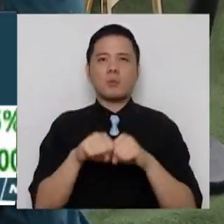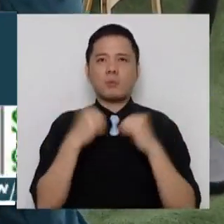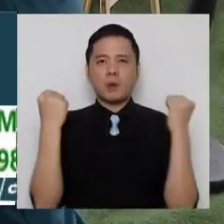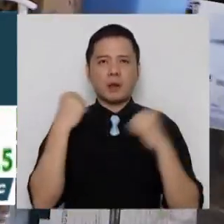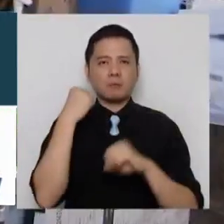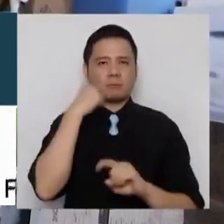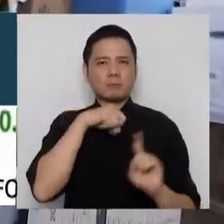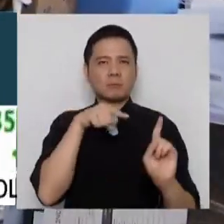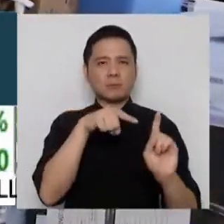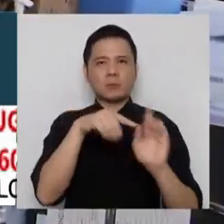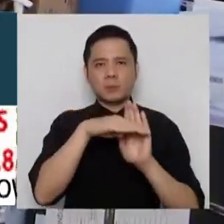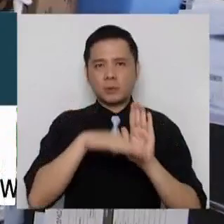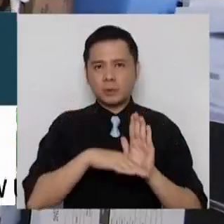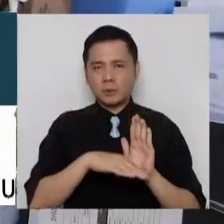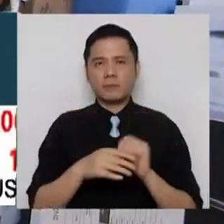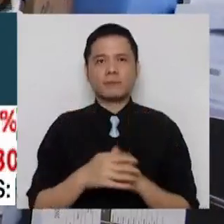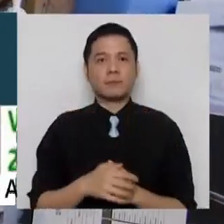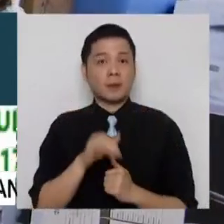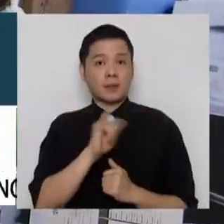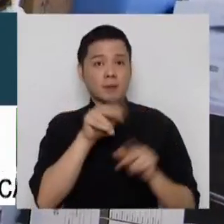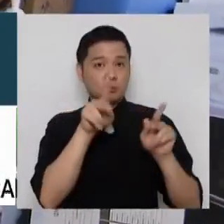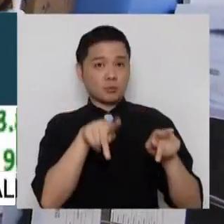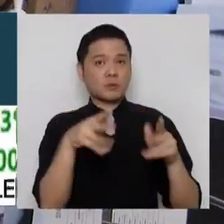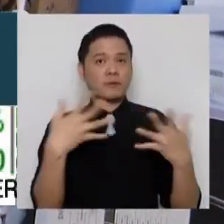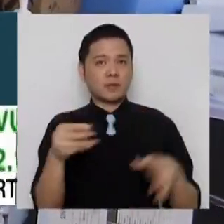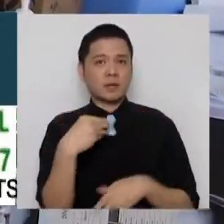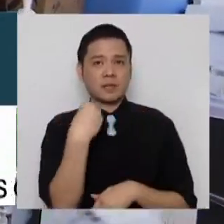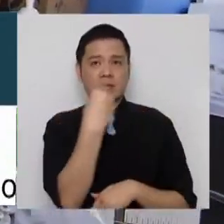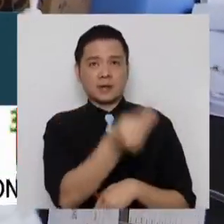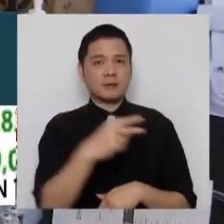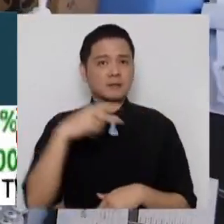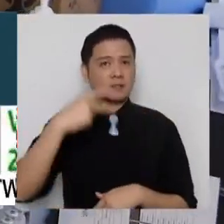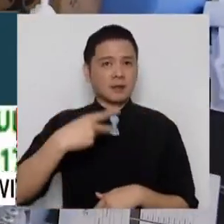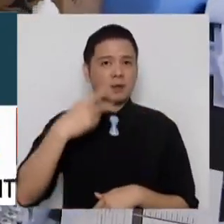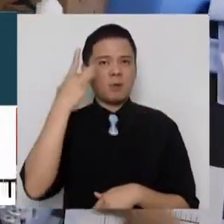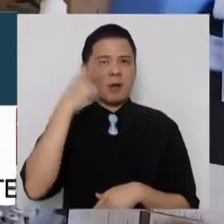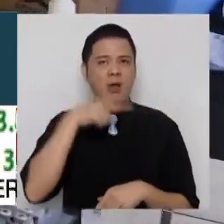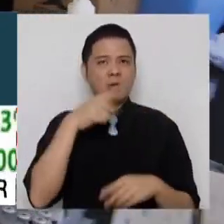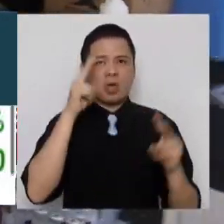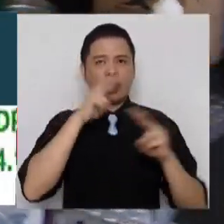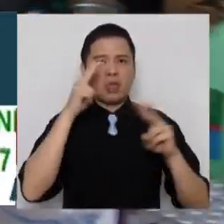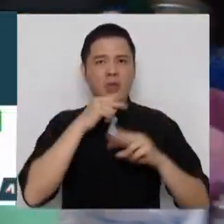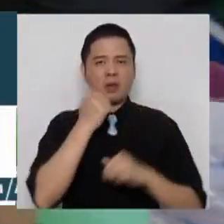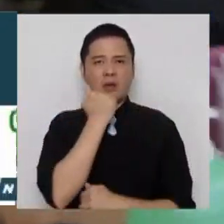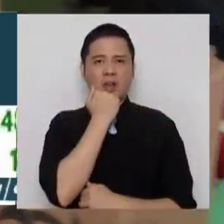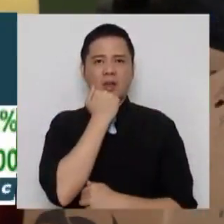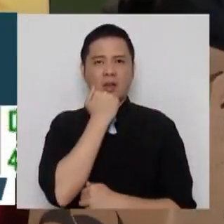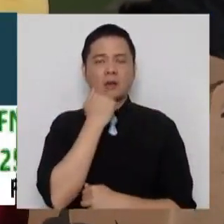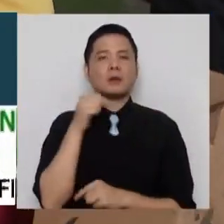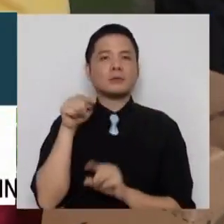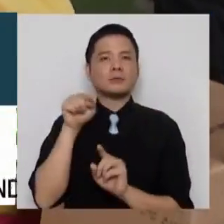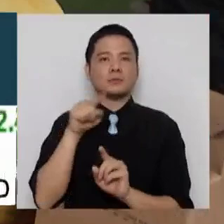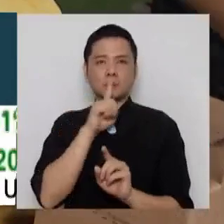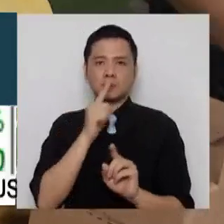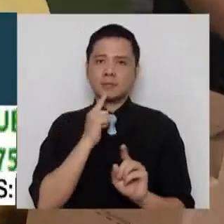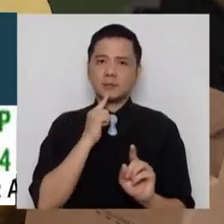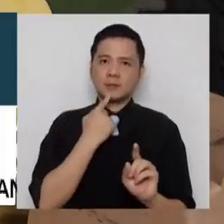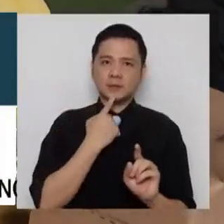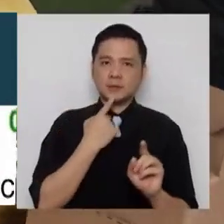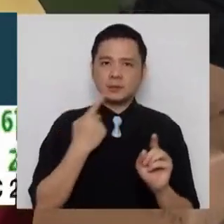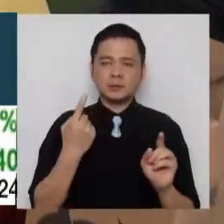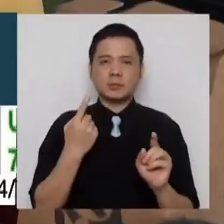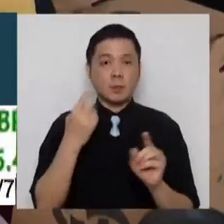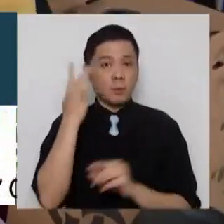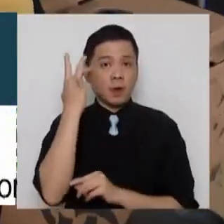was immediately given another shot after the gaffe. The agency vows to take the incident seriously as it reminds